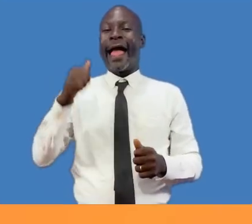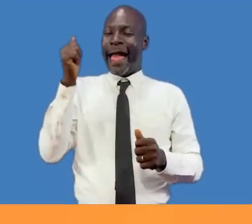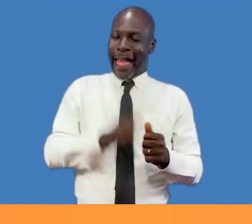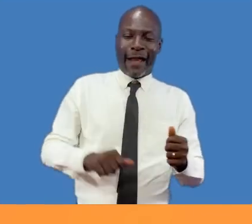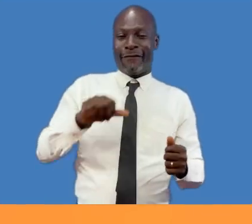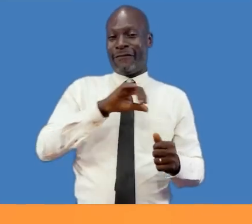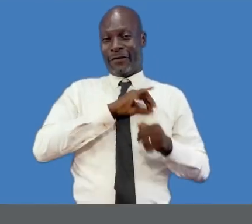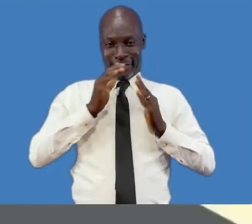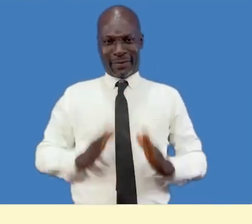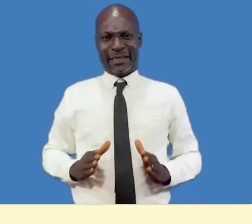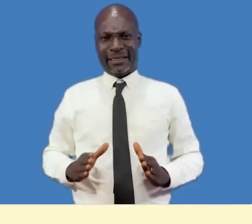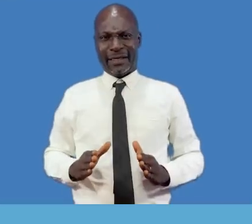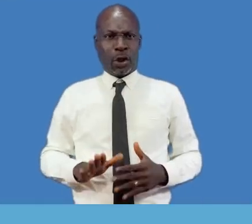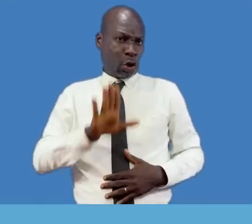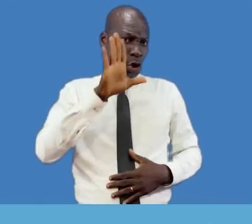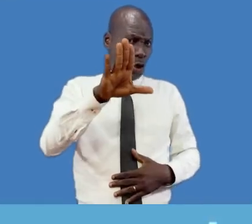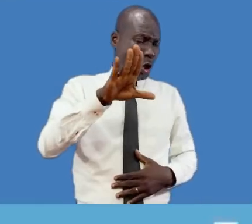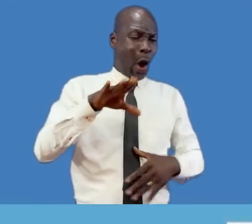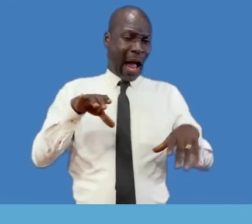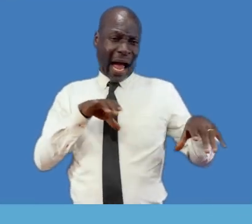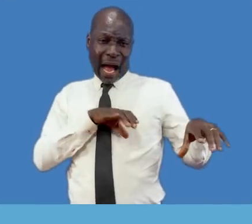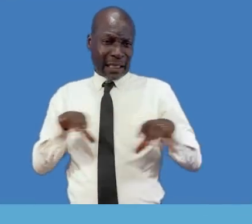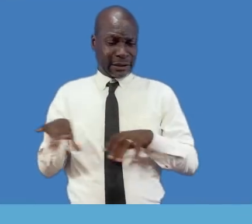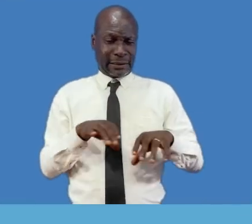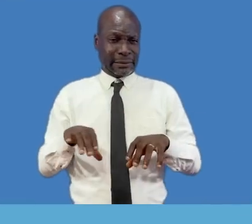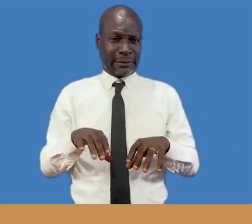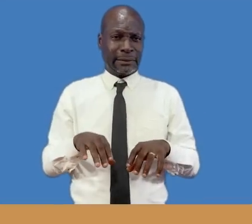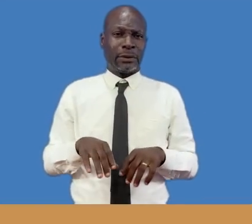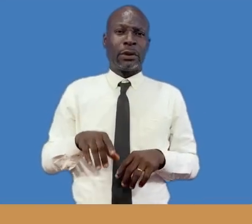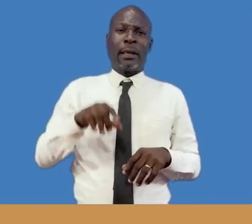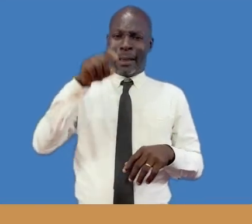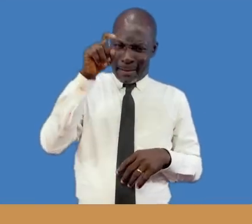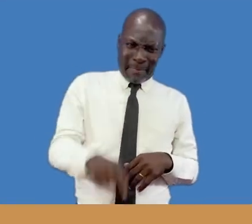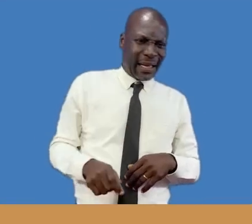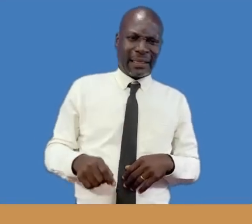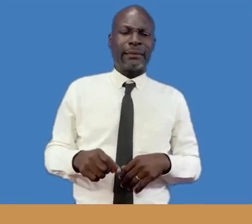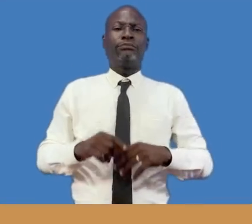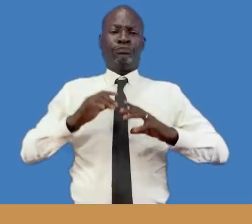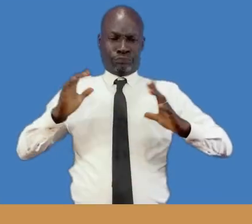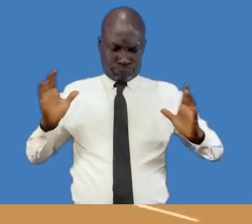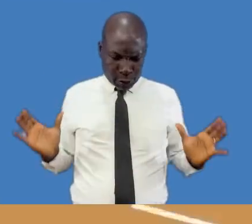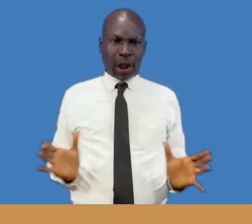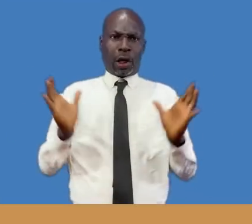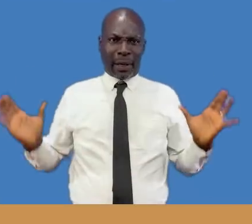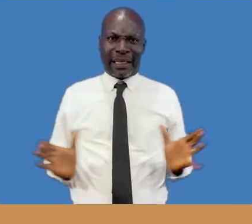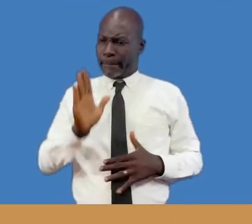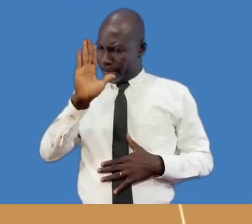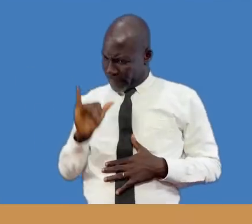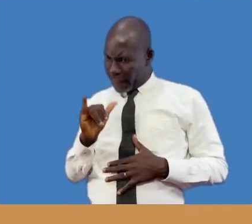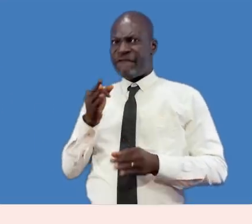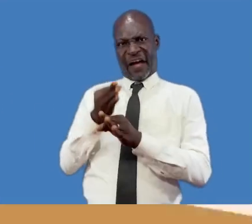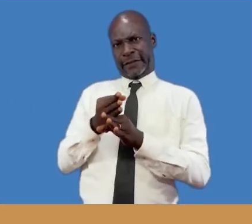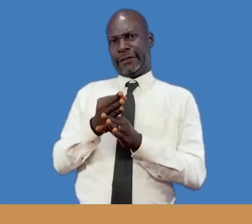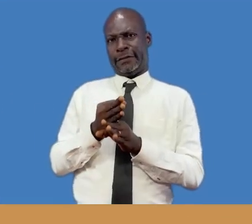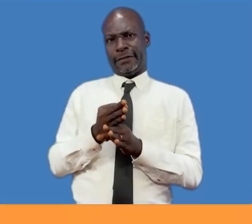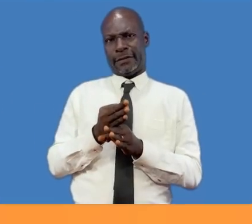actions and inactions must be motivated by his faith.